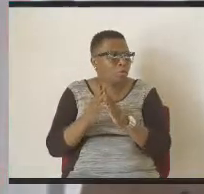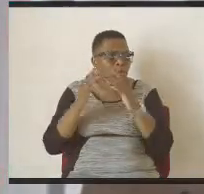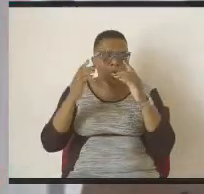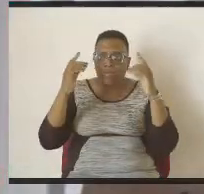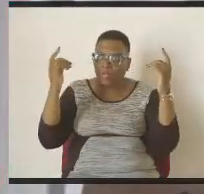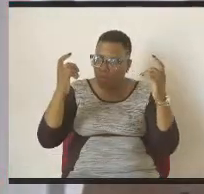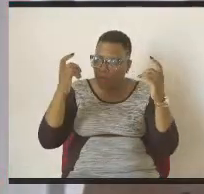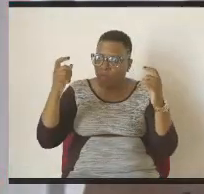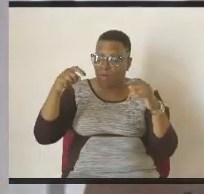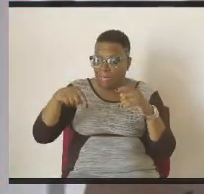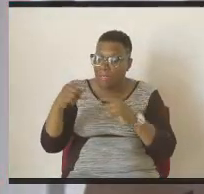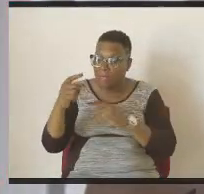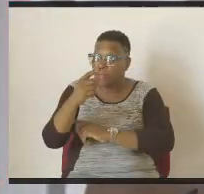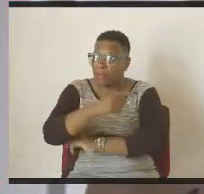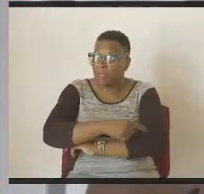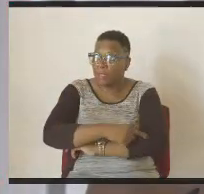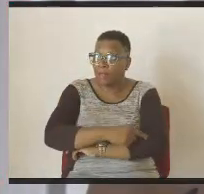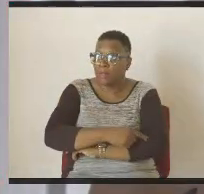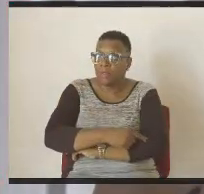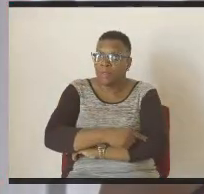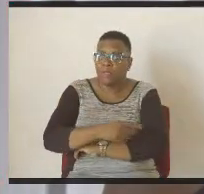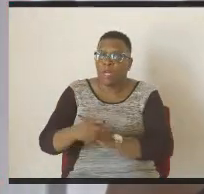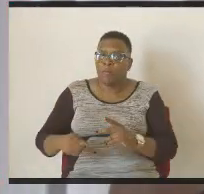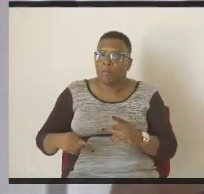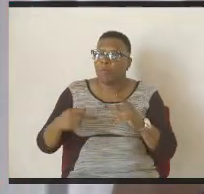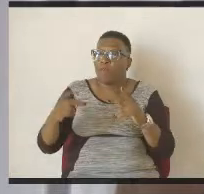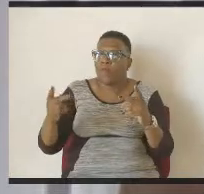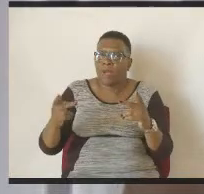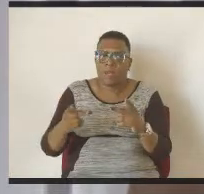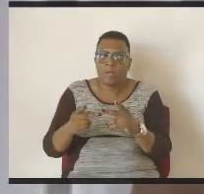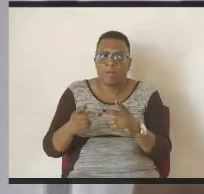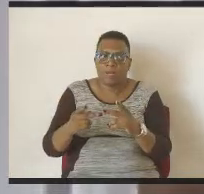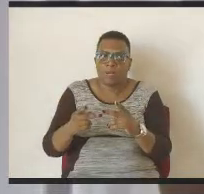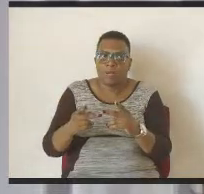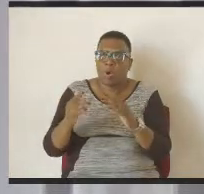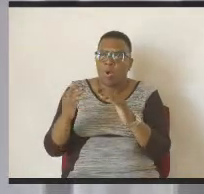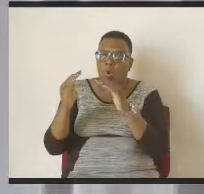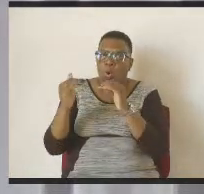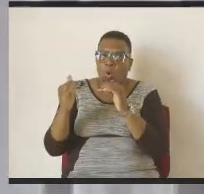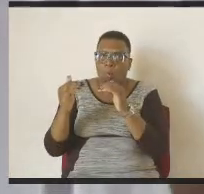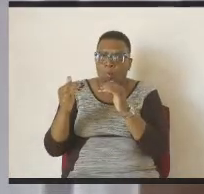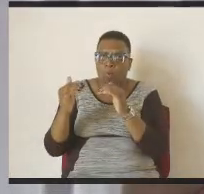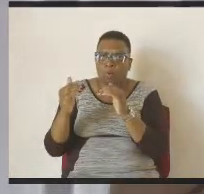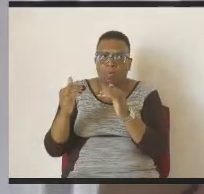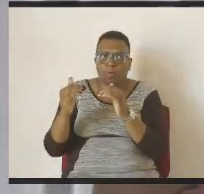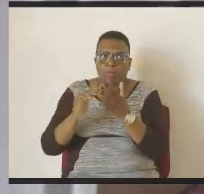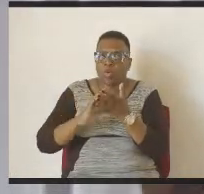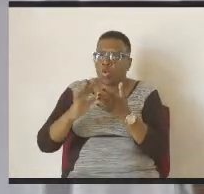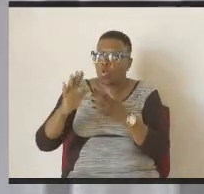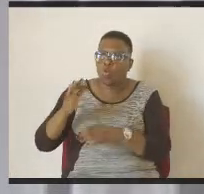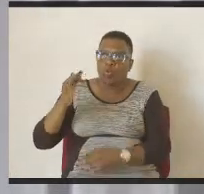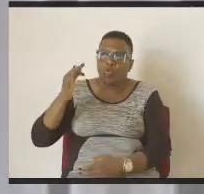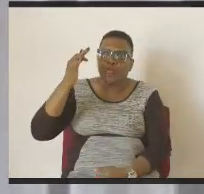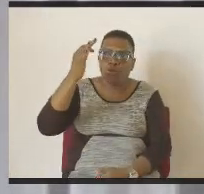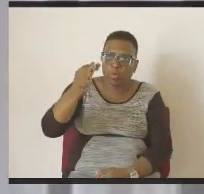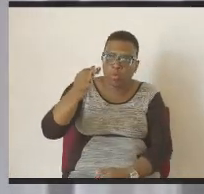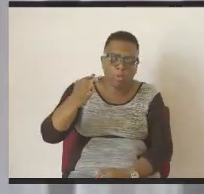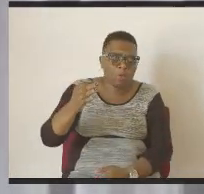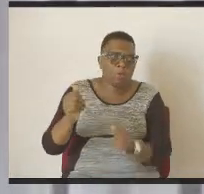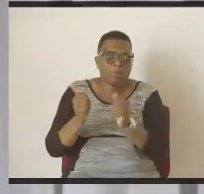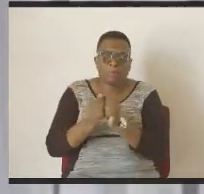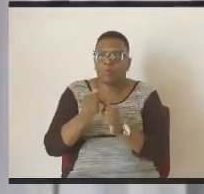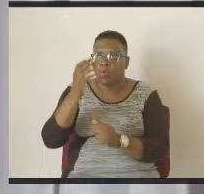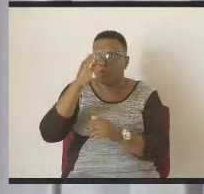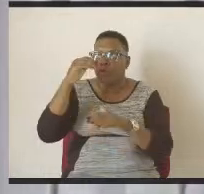this day that has provided the basis for our hope for a glorious future with our God in